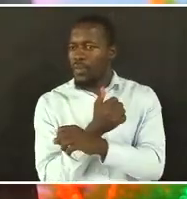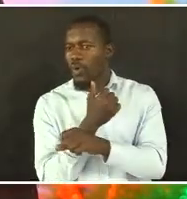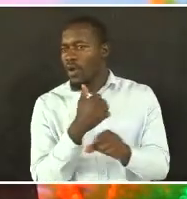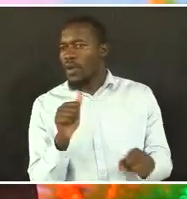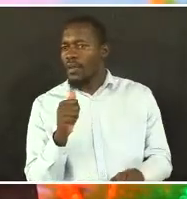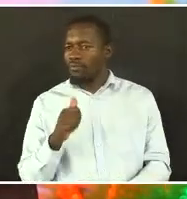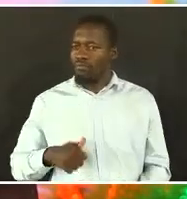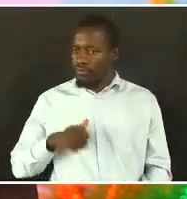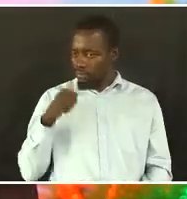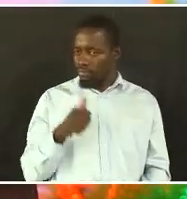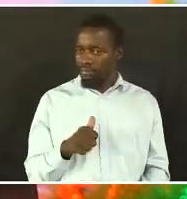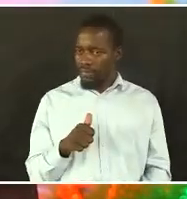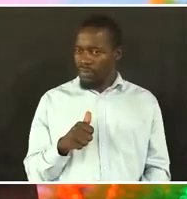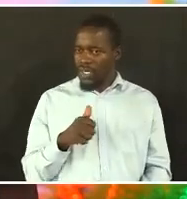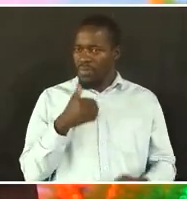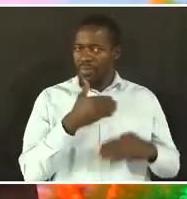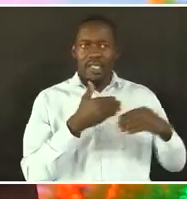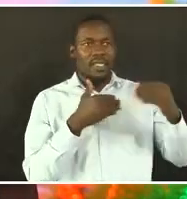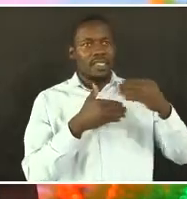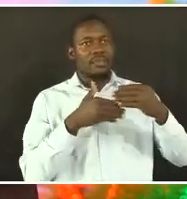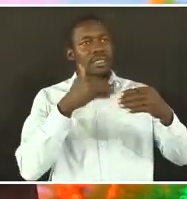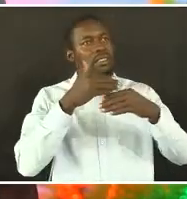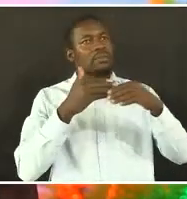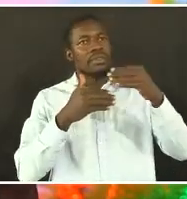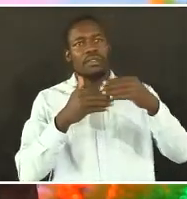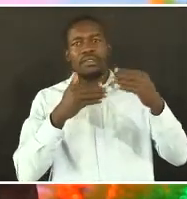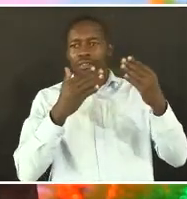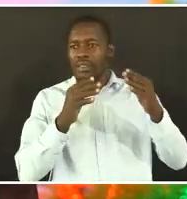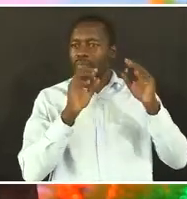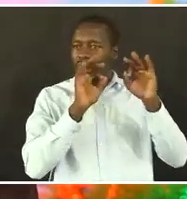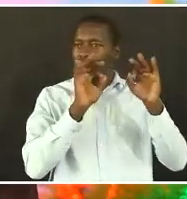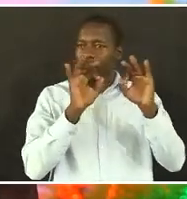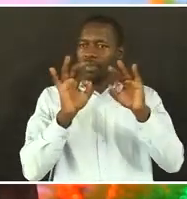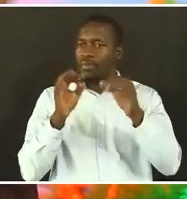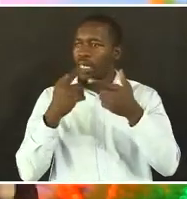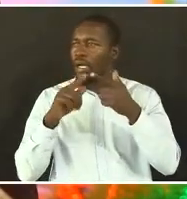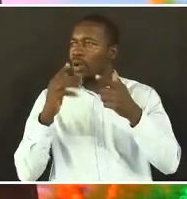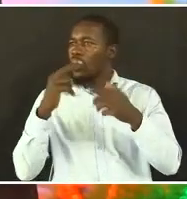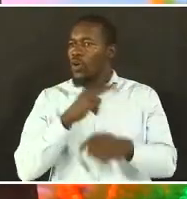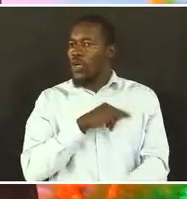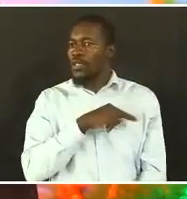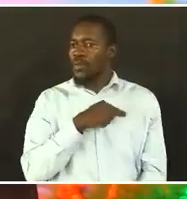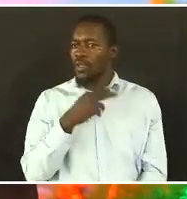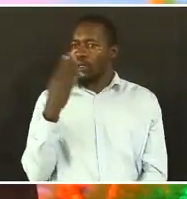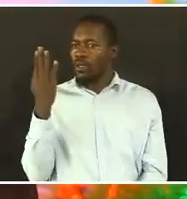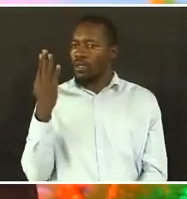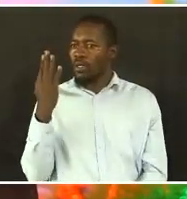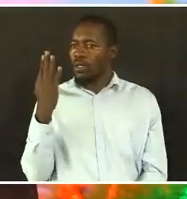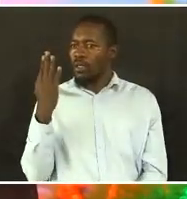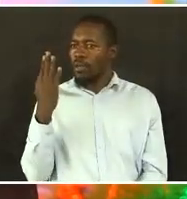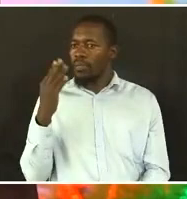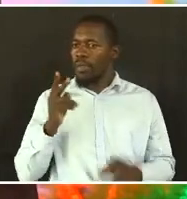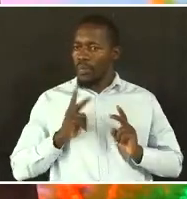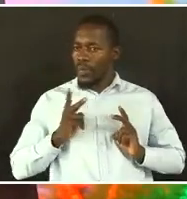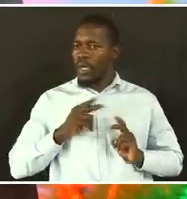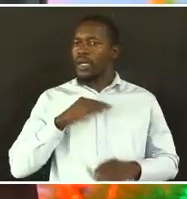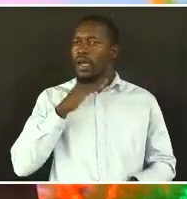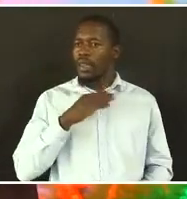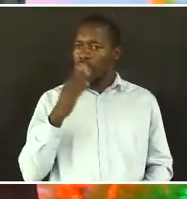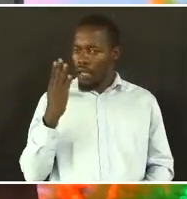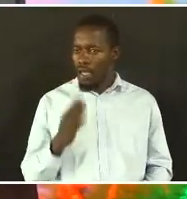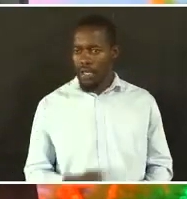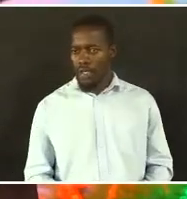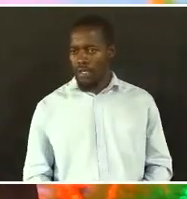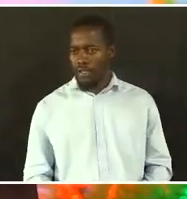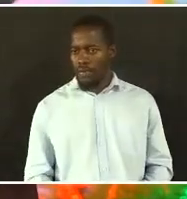and thinking of people. Do you know one reason why some of these other ministries, like the Catholic Church, when they go to